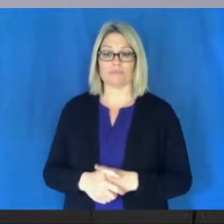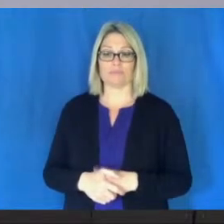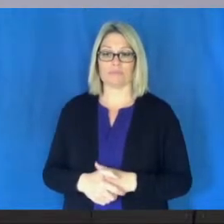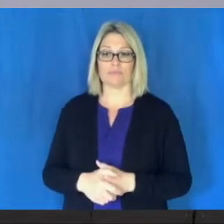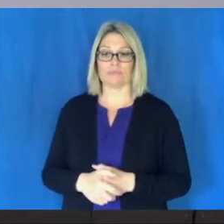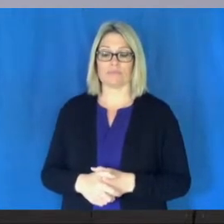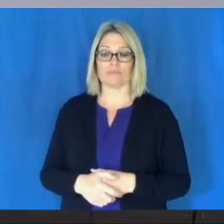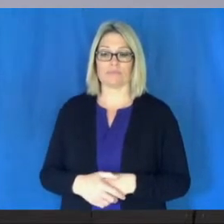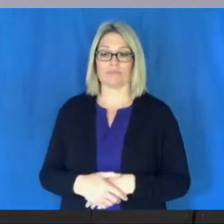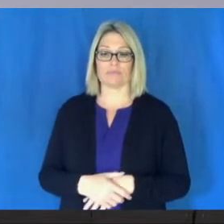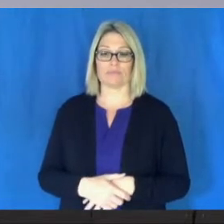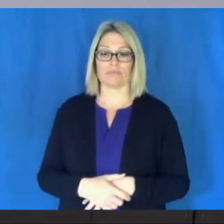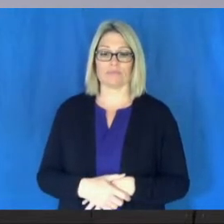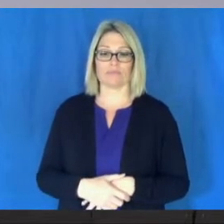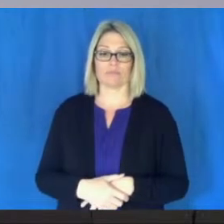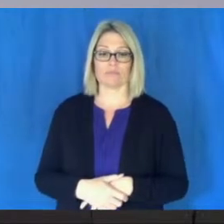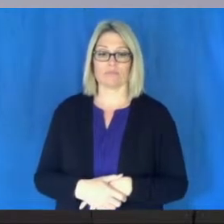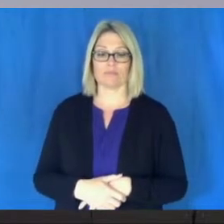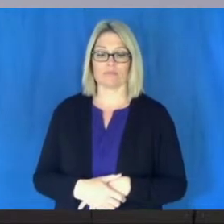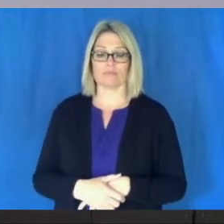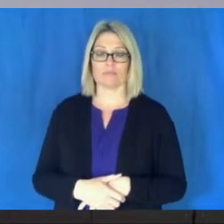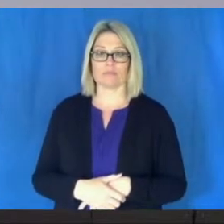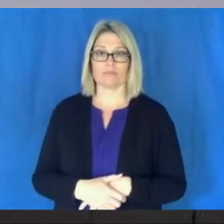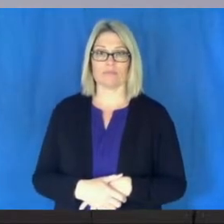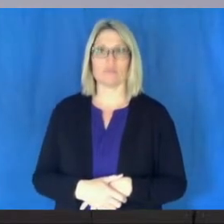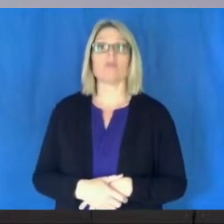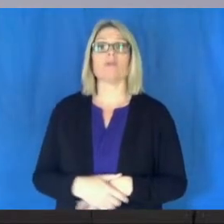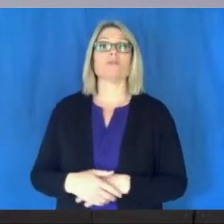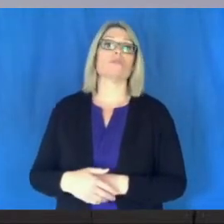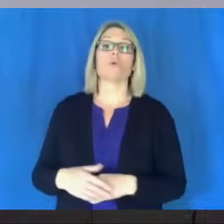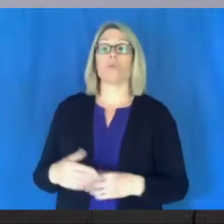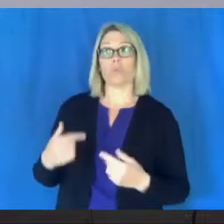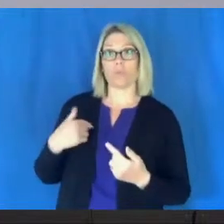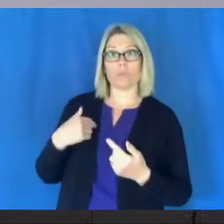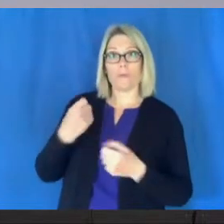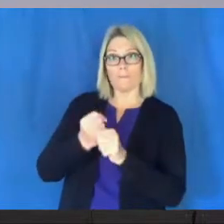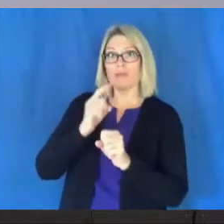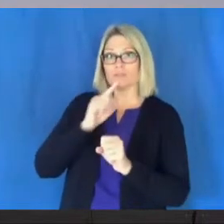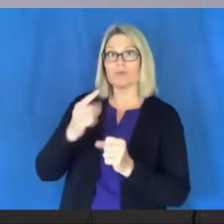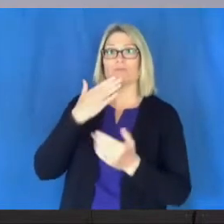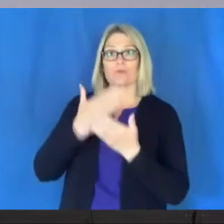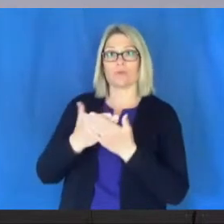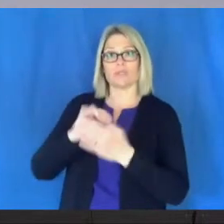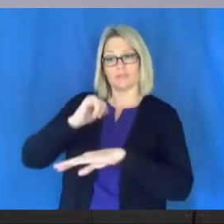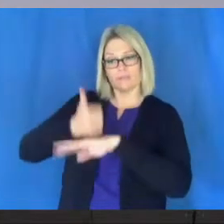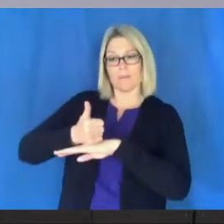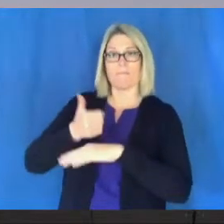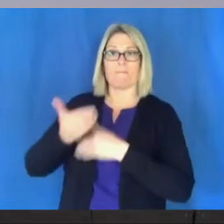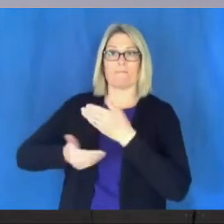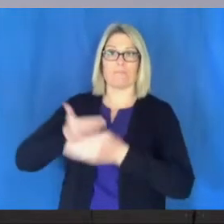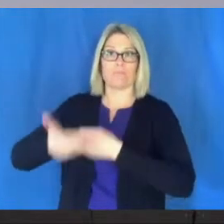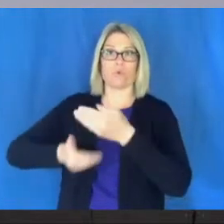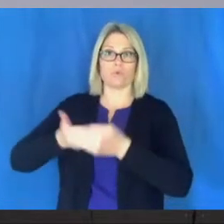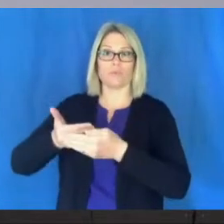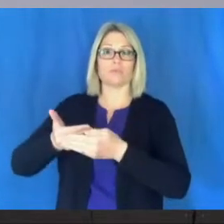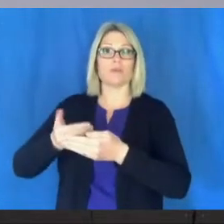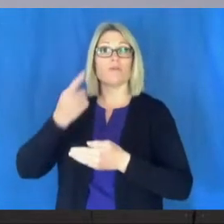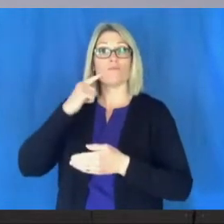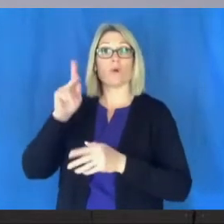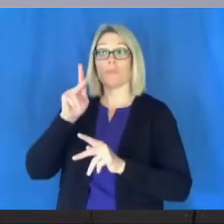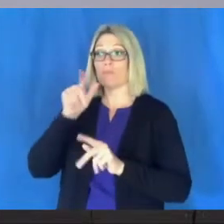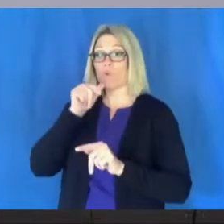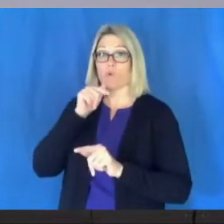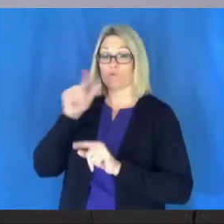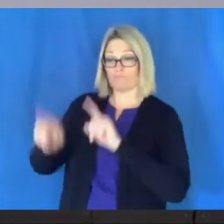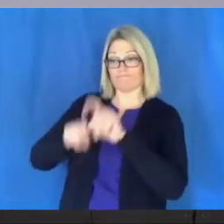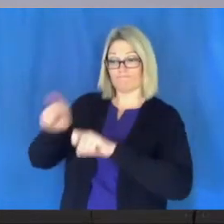raises some of the questions about wanting to make sure that we have a very good process in place with our border screeners, but